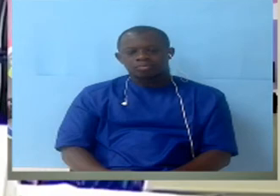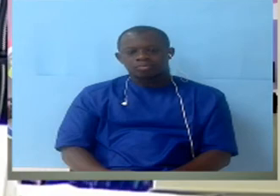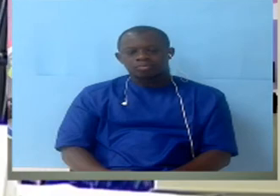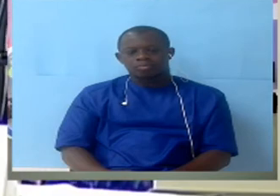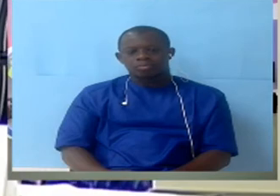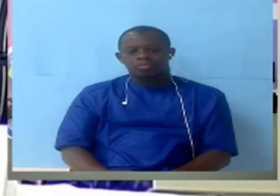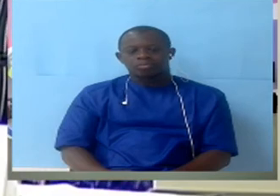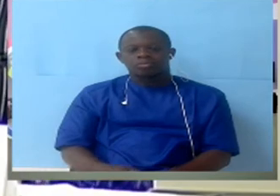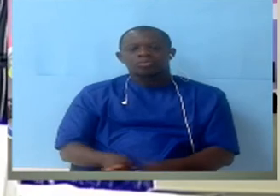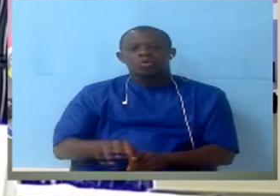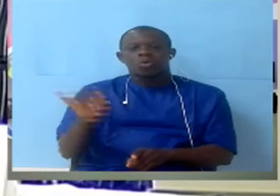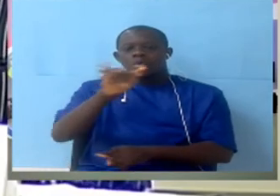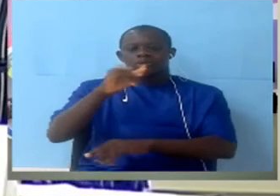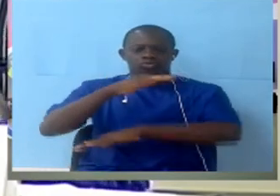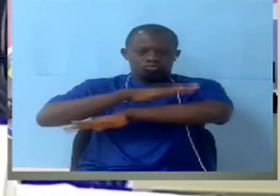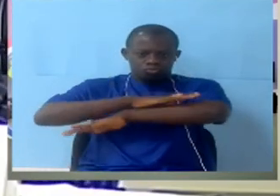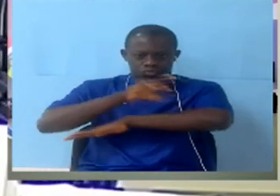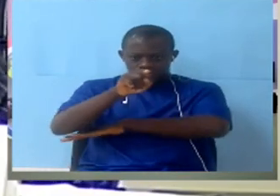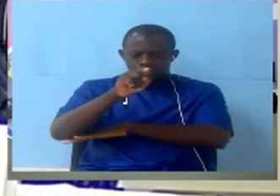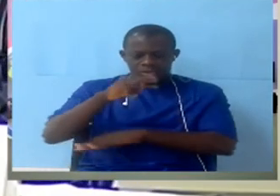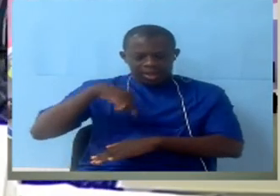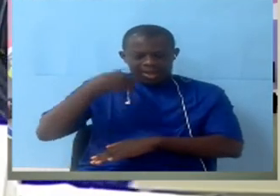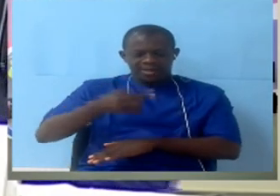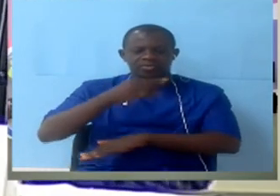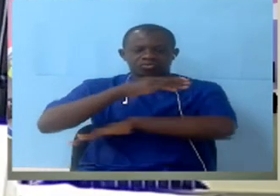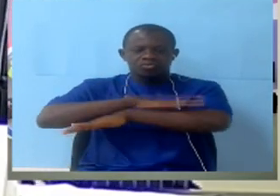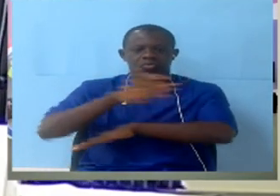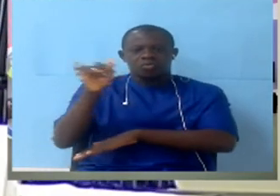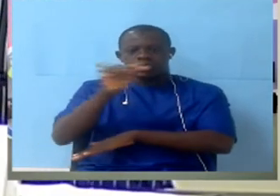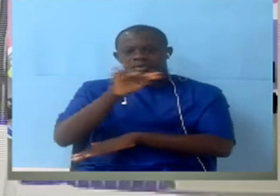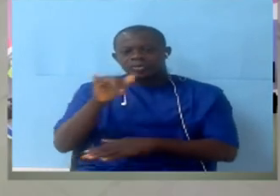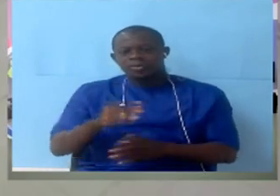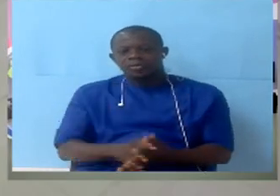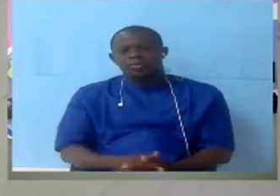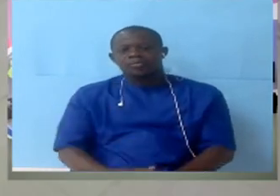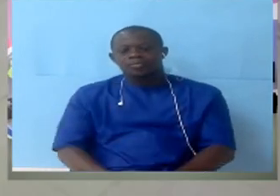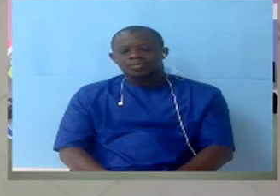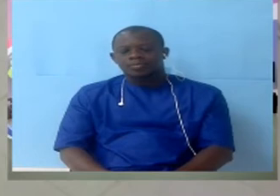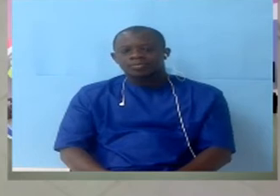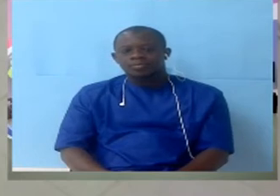Which schools did you attend? Yela karamu da folo karamu jumalto.